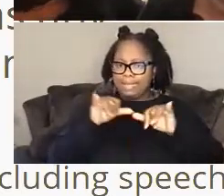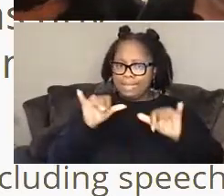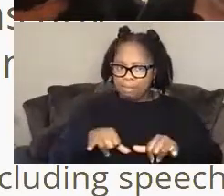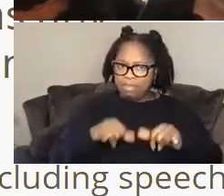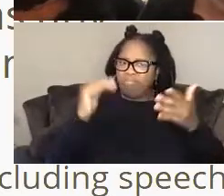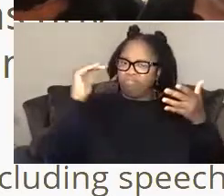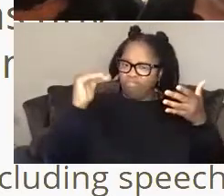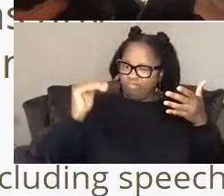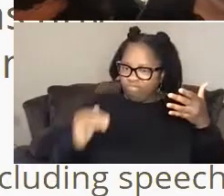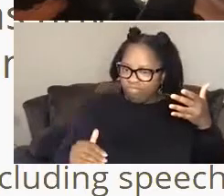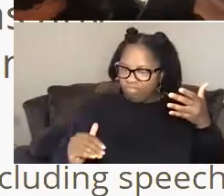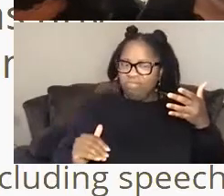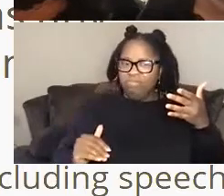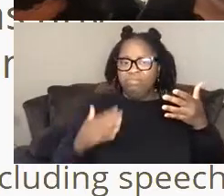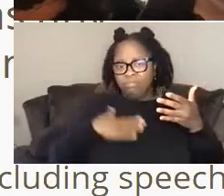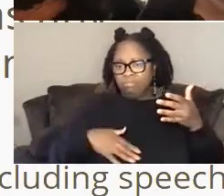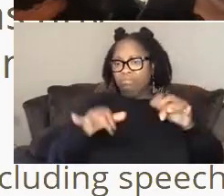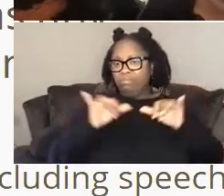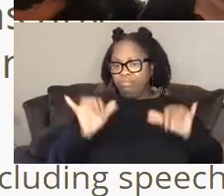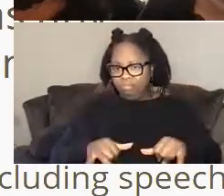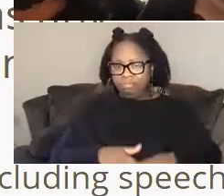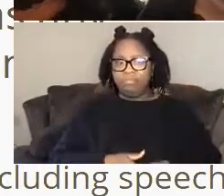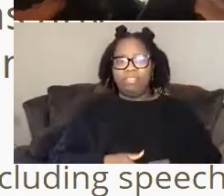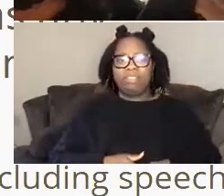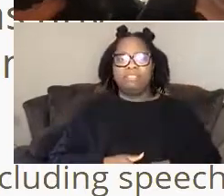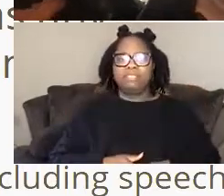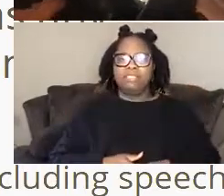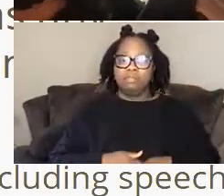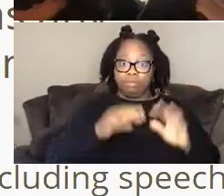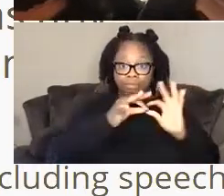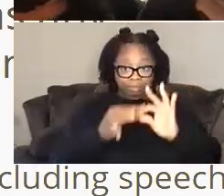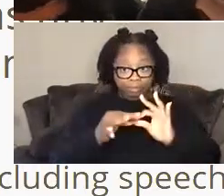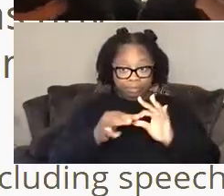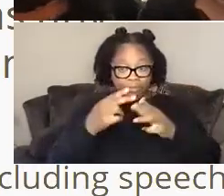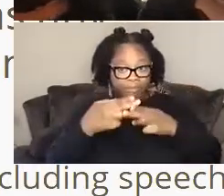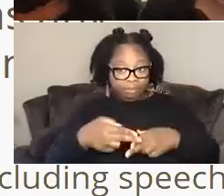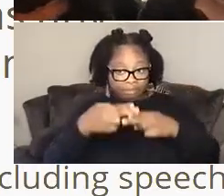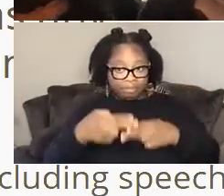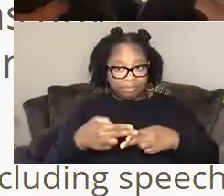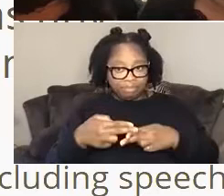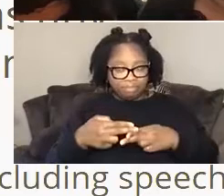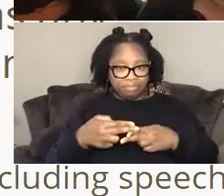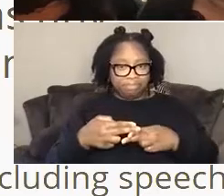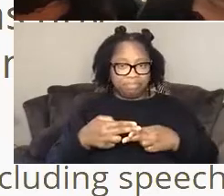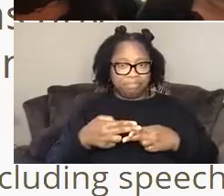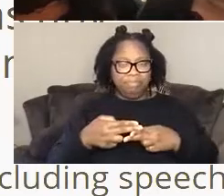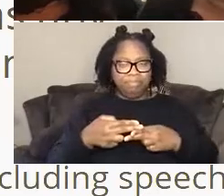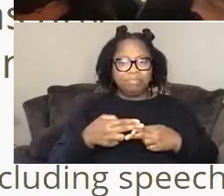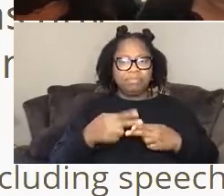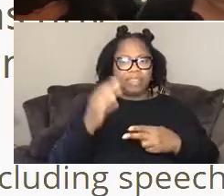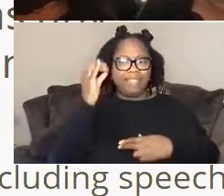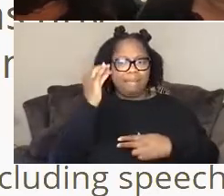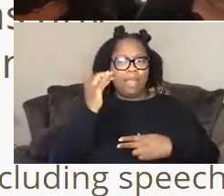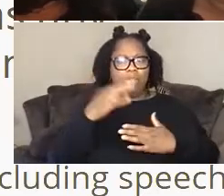systems. So like thinking about this in relation to weight, we want to think about physical or mental